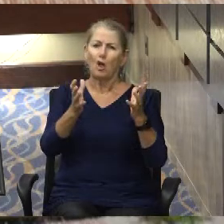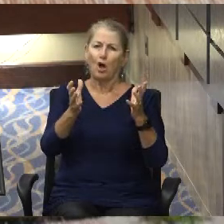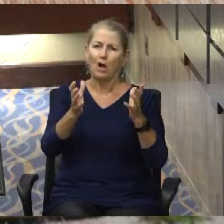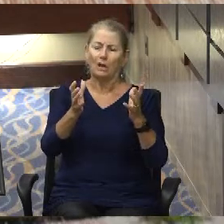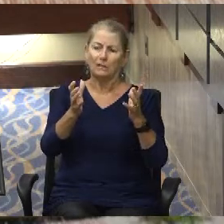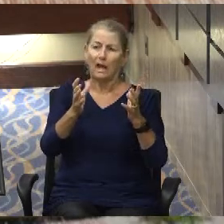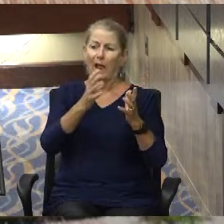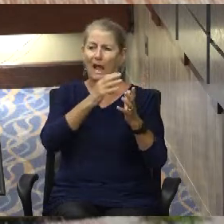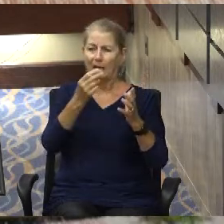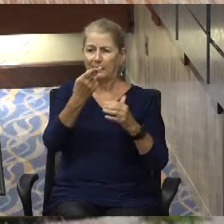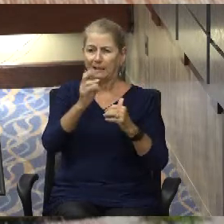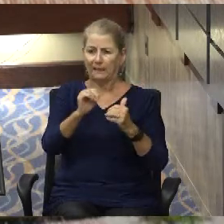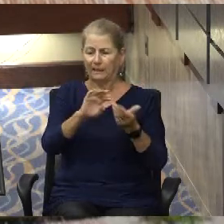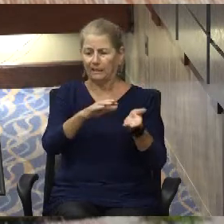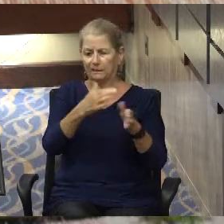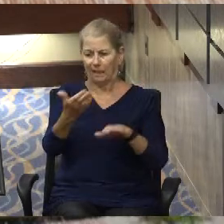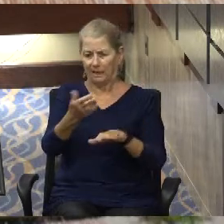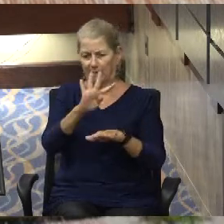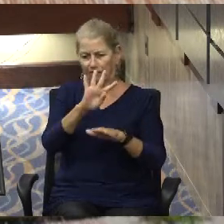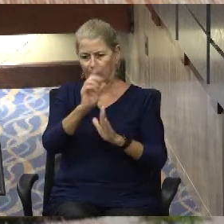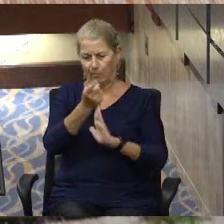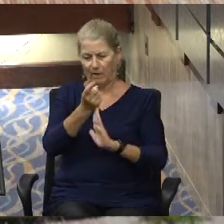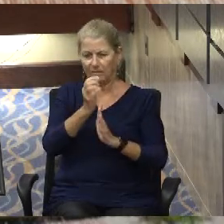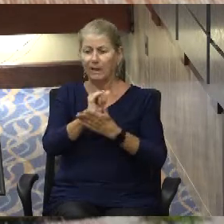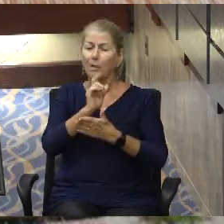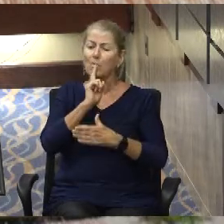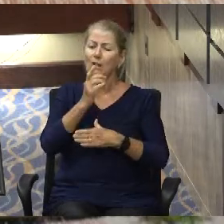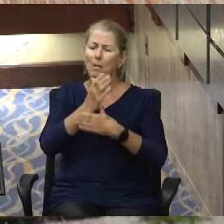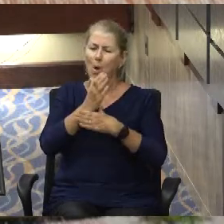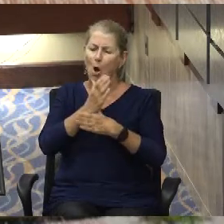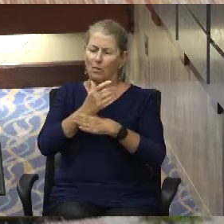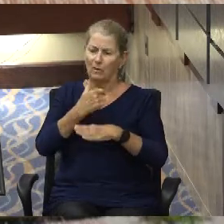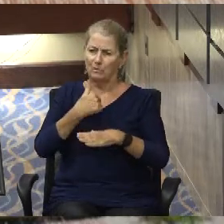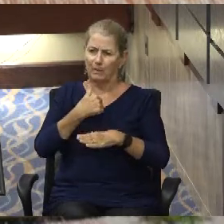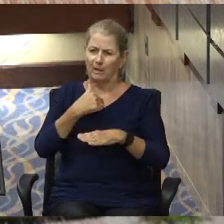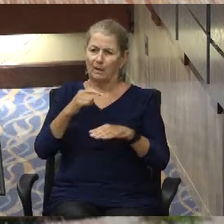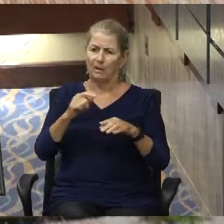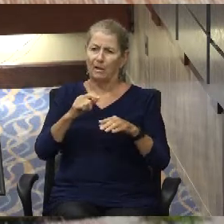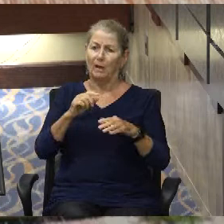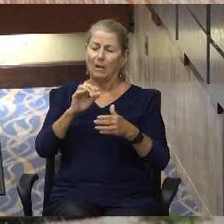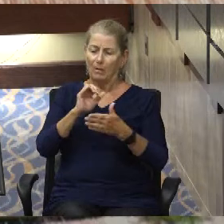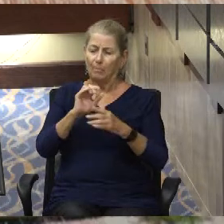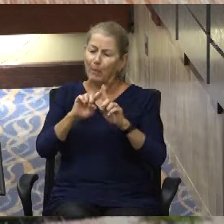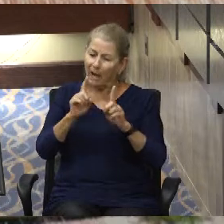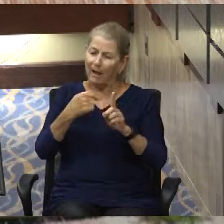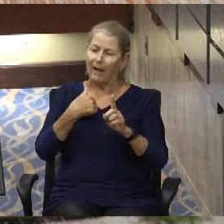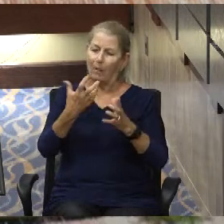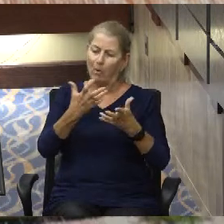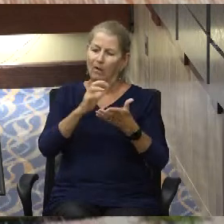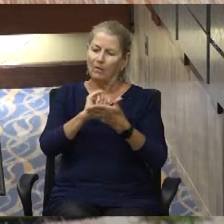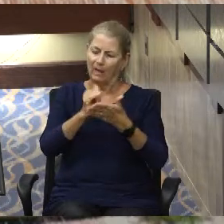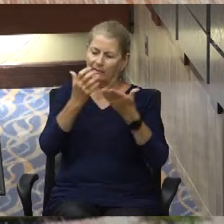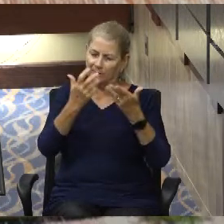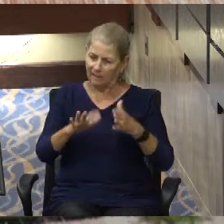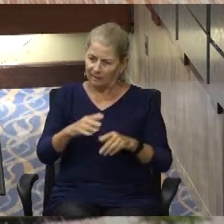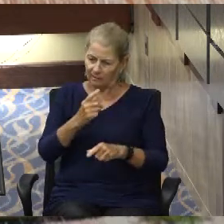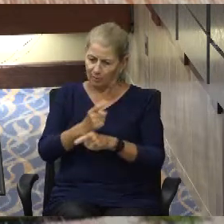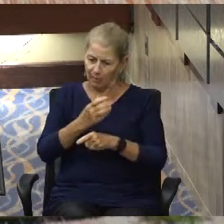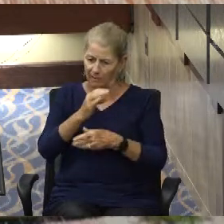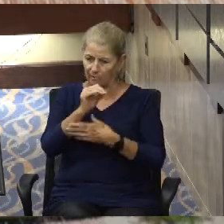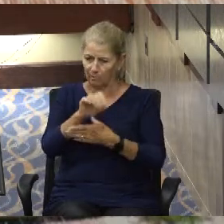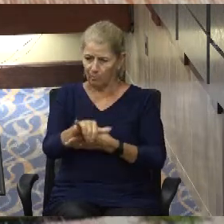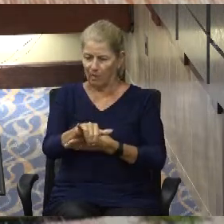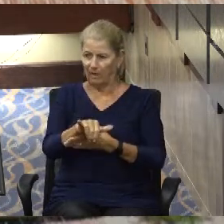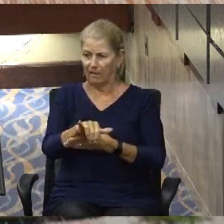those 4 minutes. So that really bothers me. But I want it done right. Yeah, Alice,